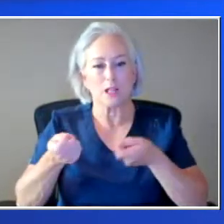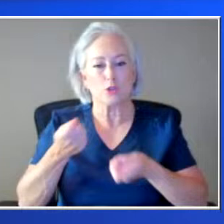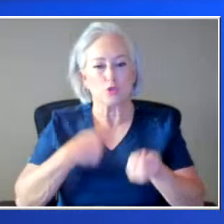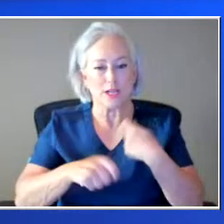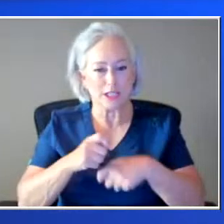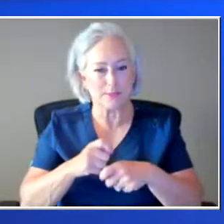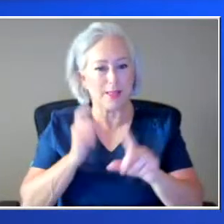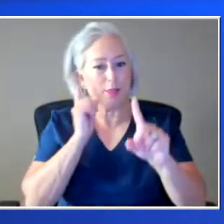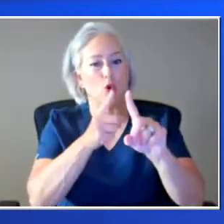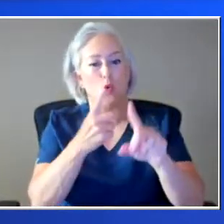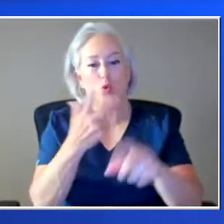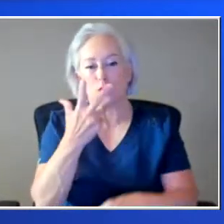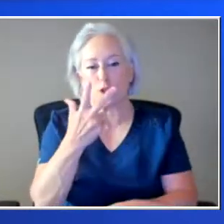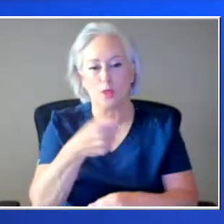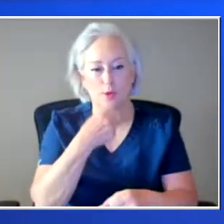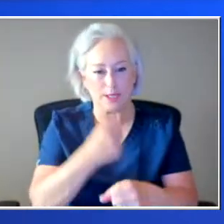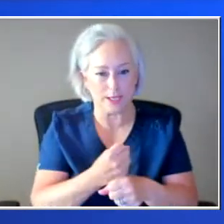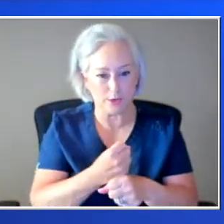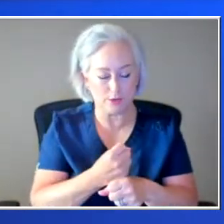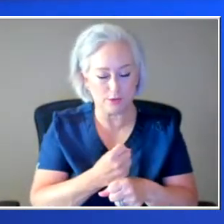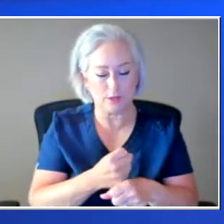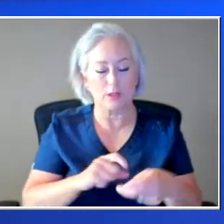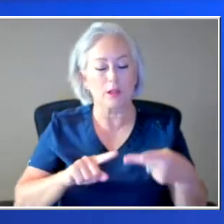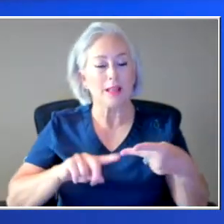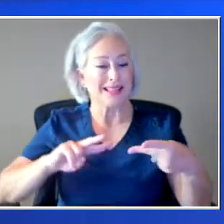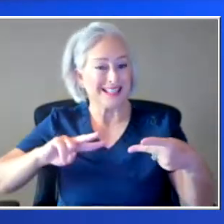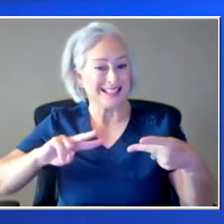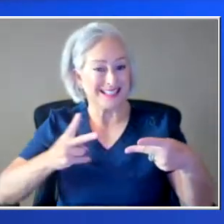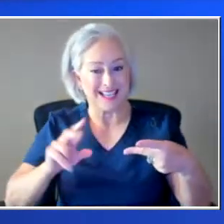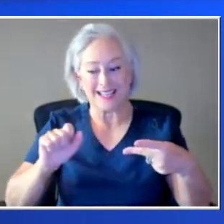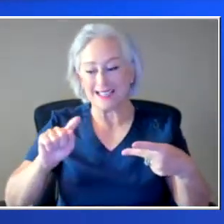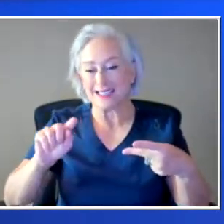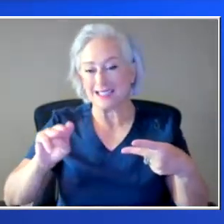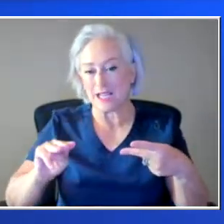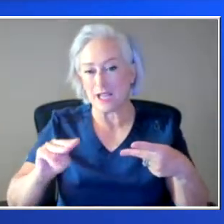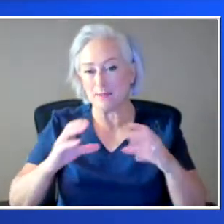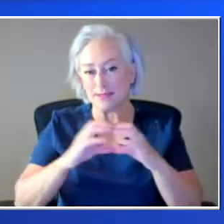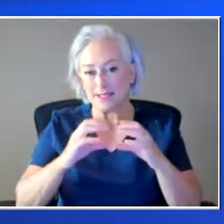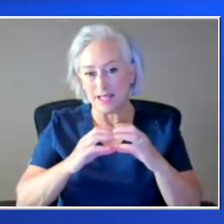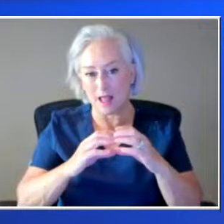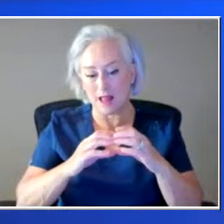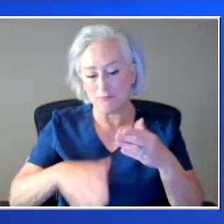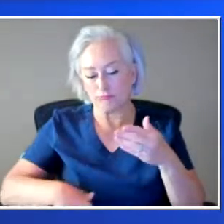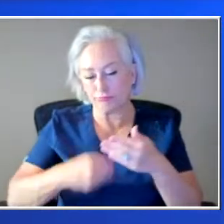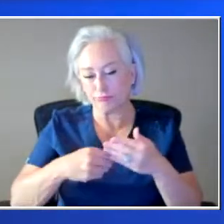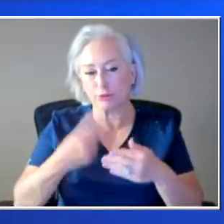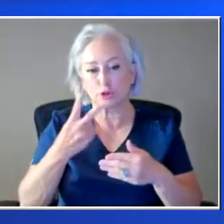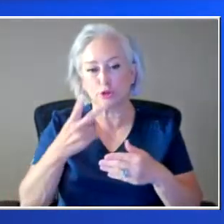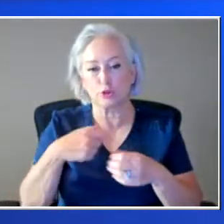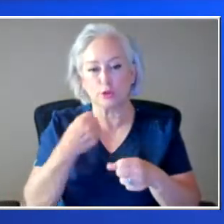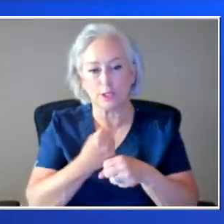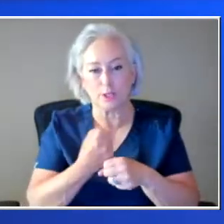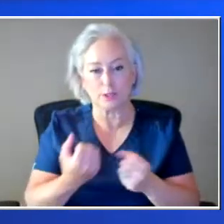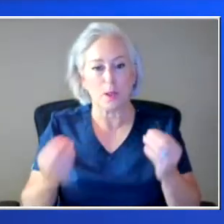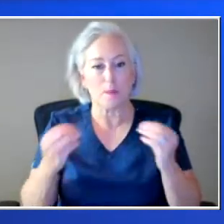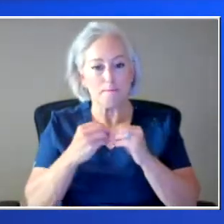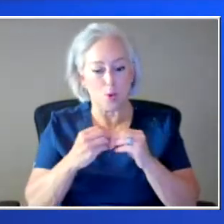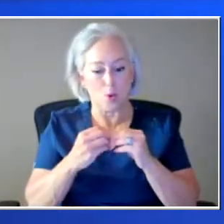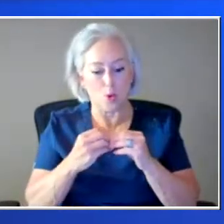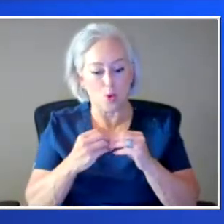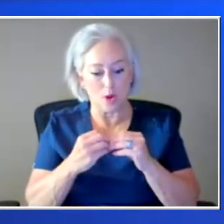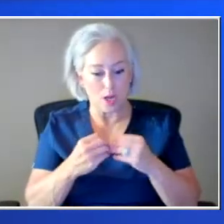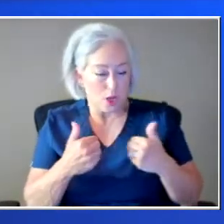then the second one we can get you another 2 years, and there's treatment and developments that